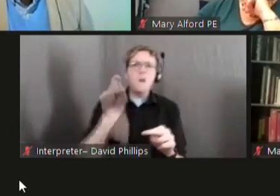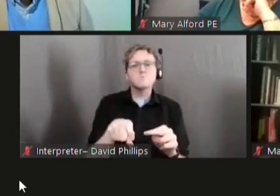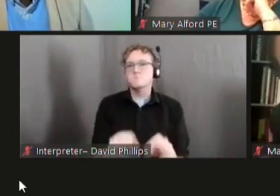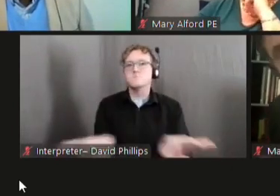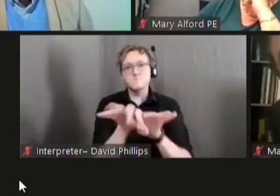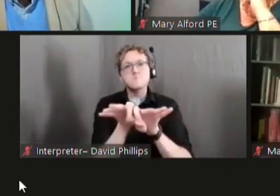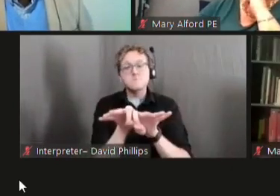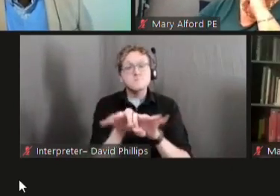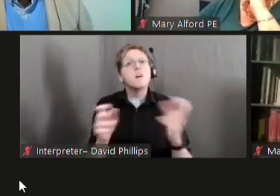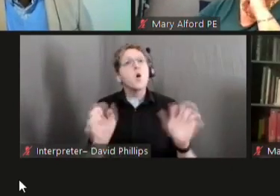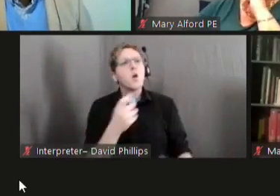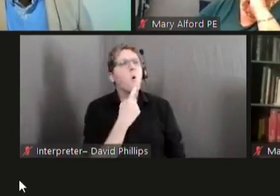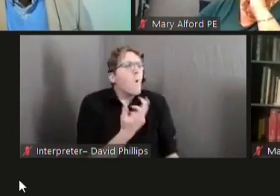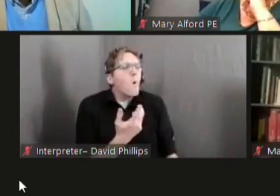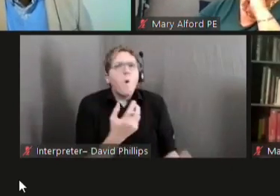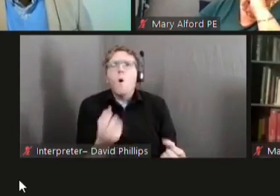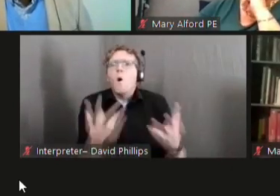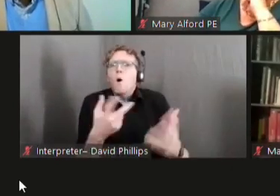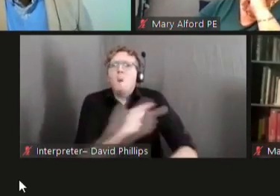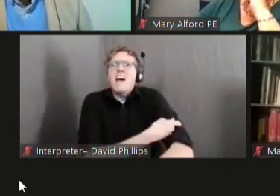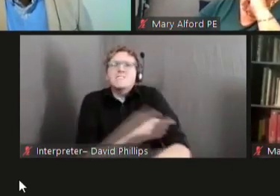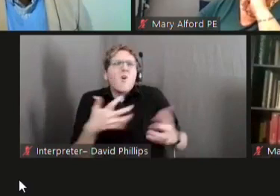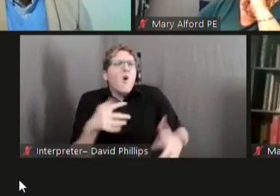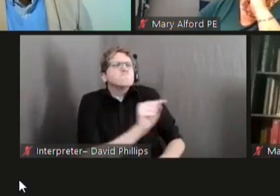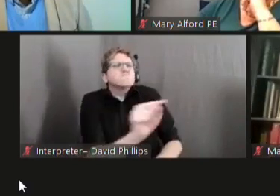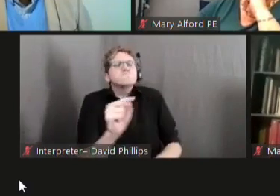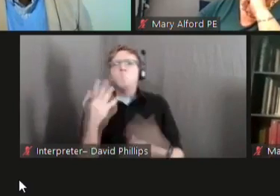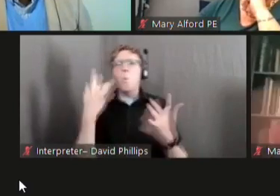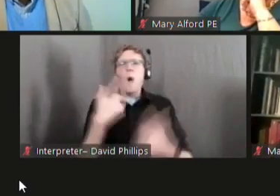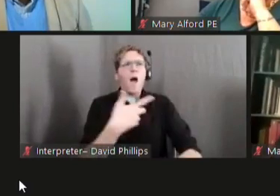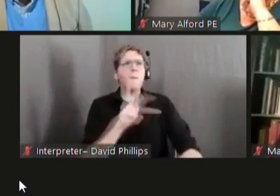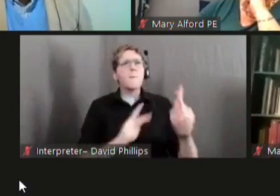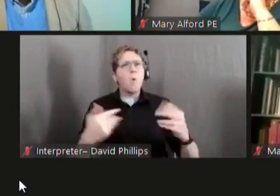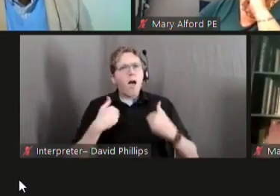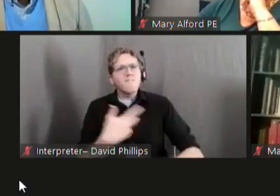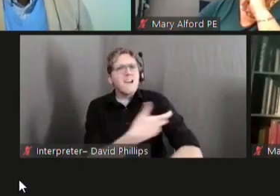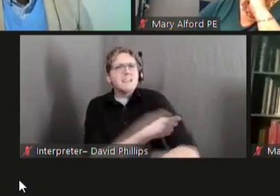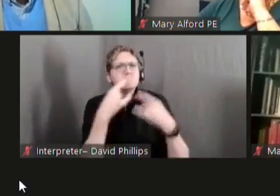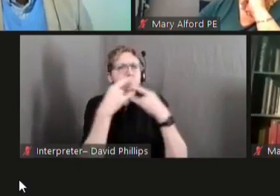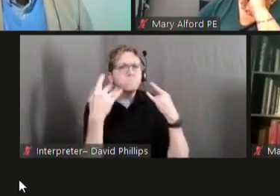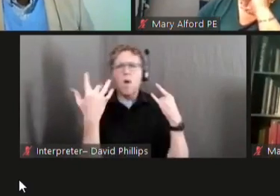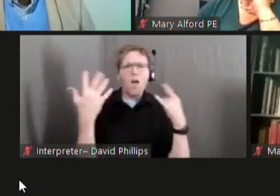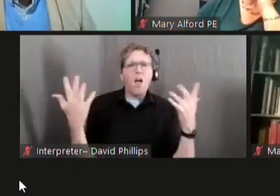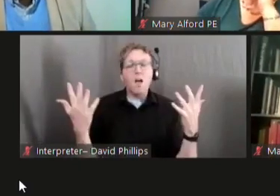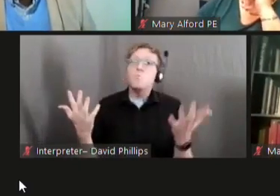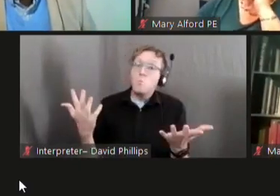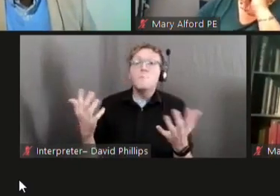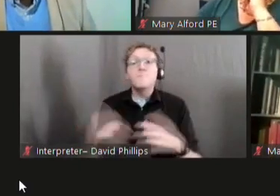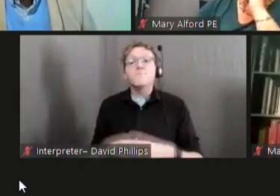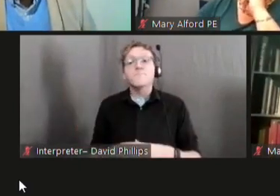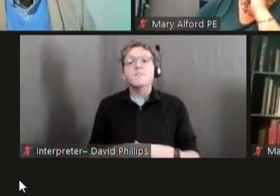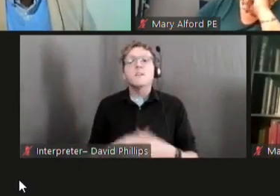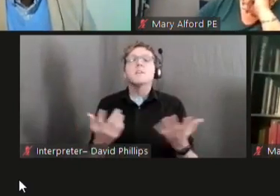you can say, well, if we've got so many people vaccinated, why should vaccinated people wear a mask? Well, here I use my